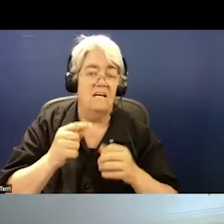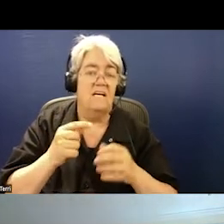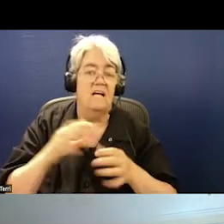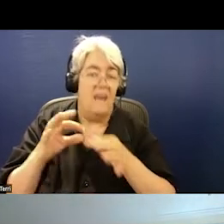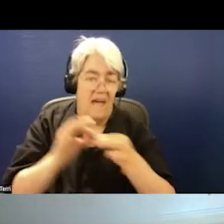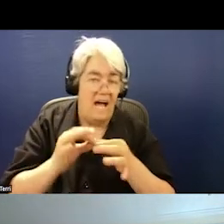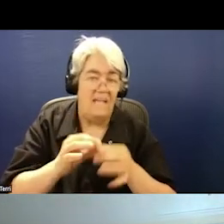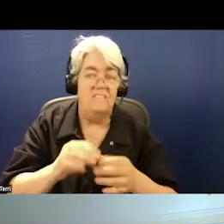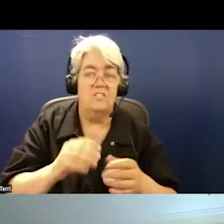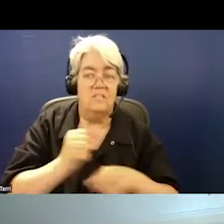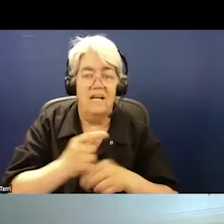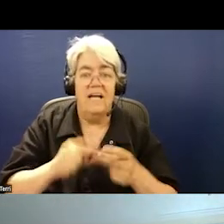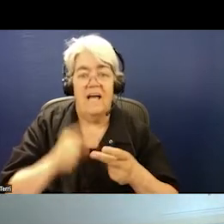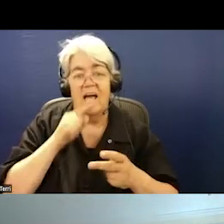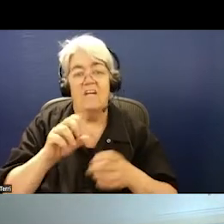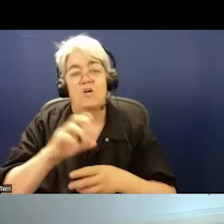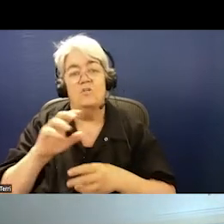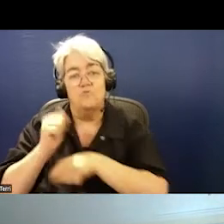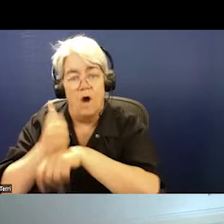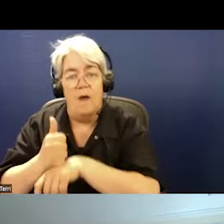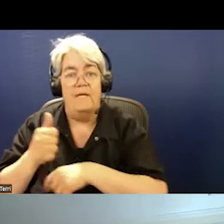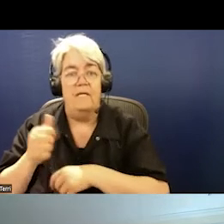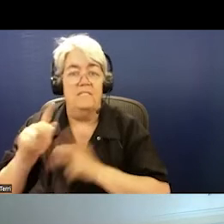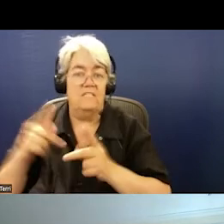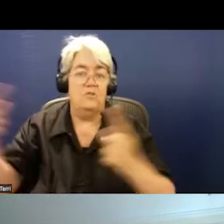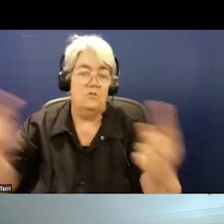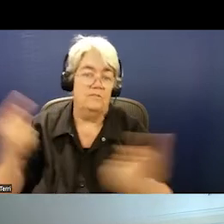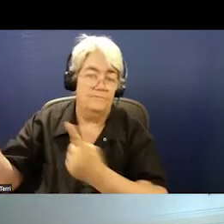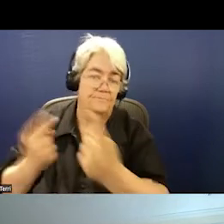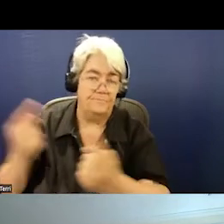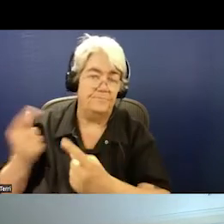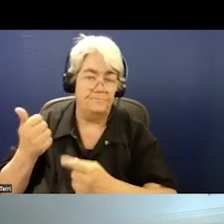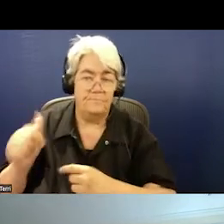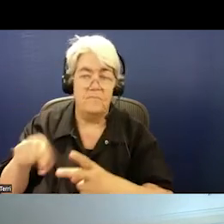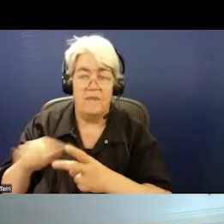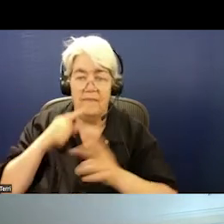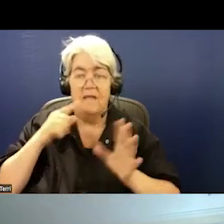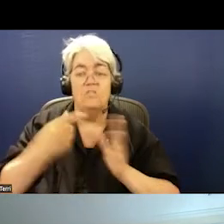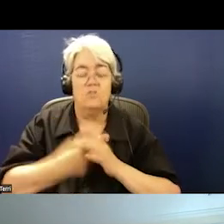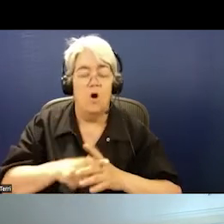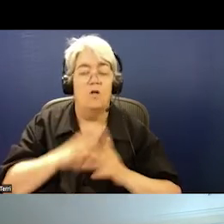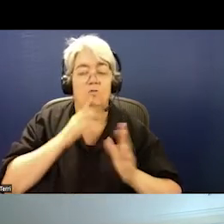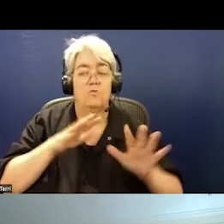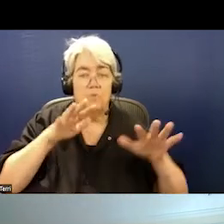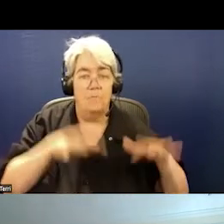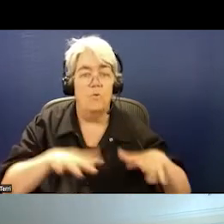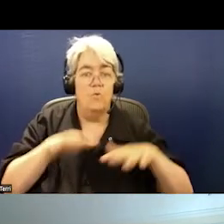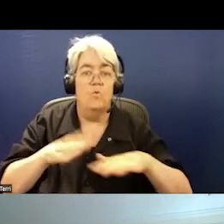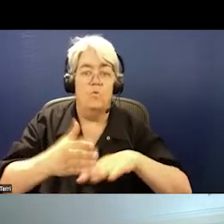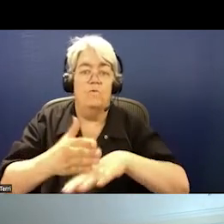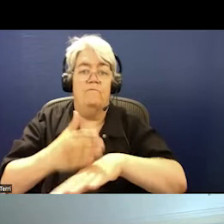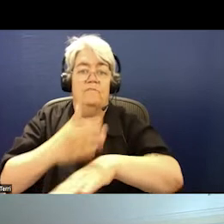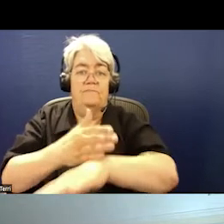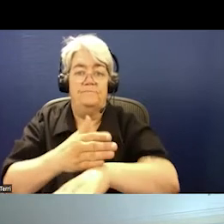of drop-in centers, all these types of things that begin to move us upstream from stage